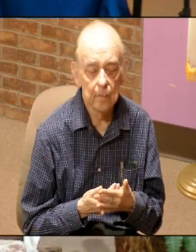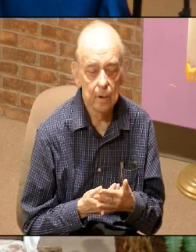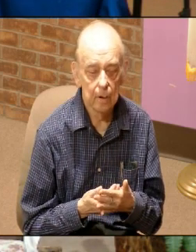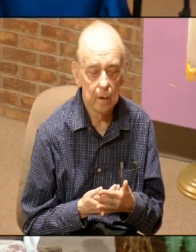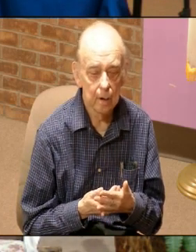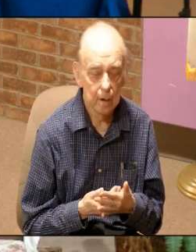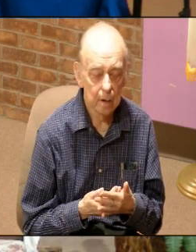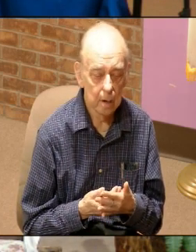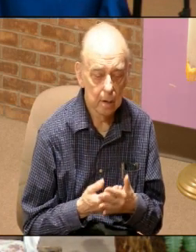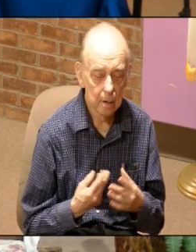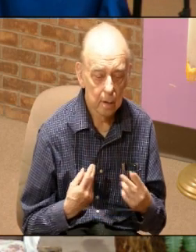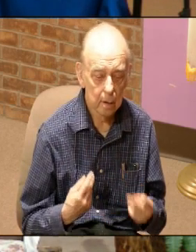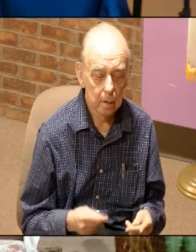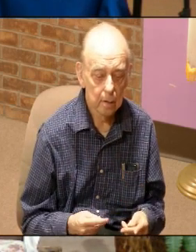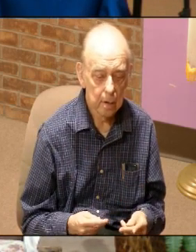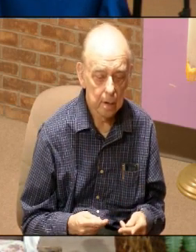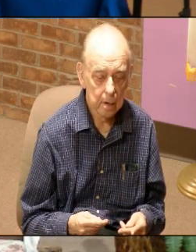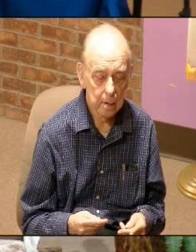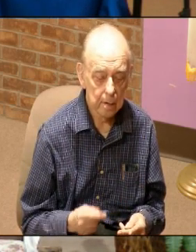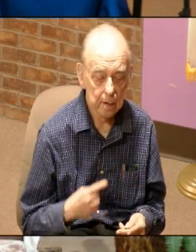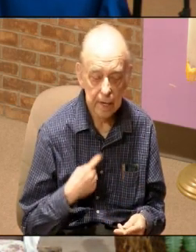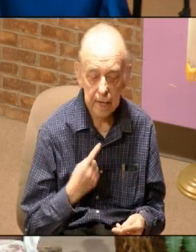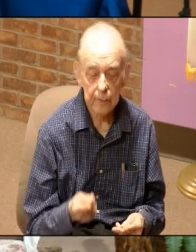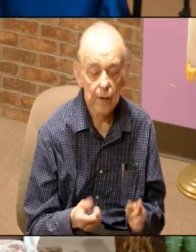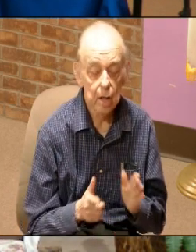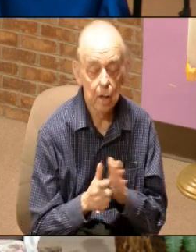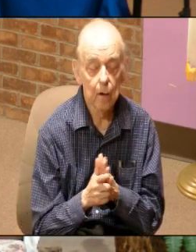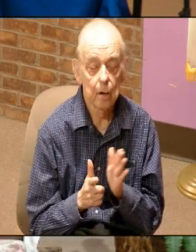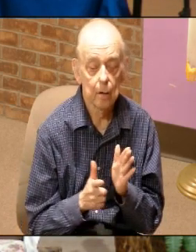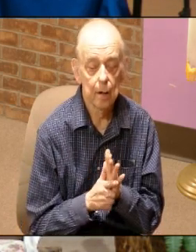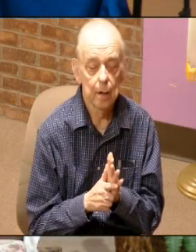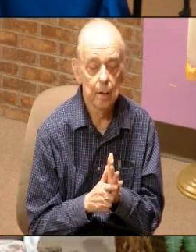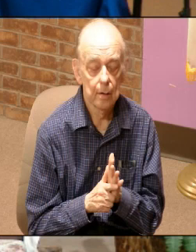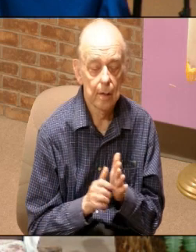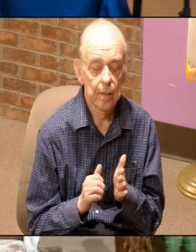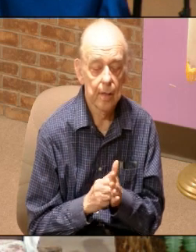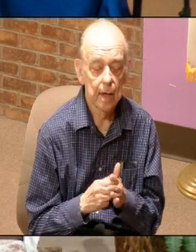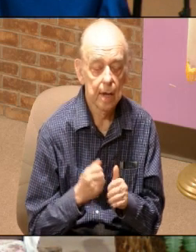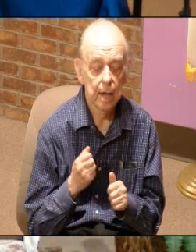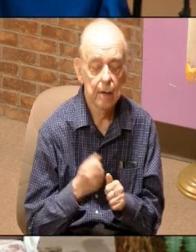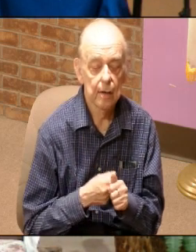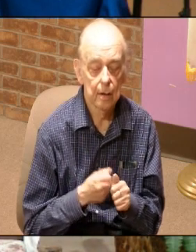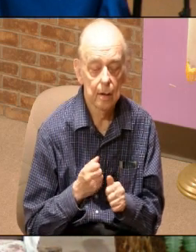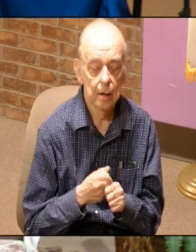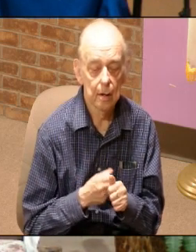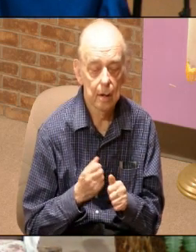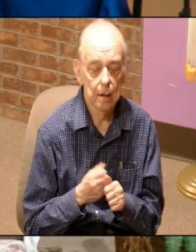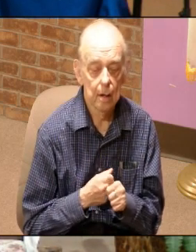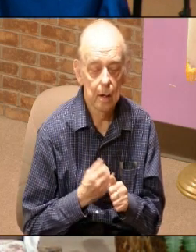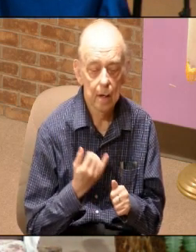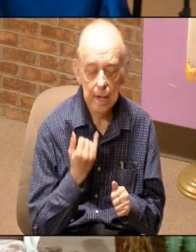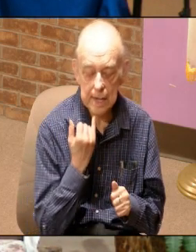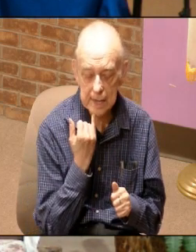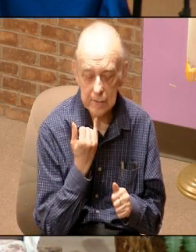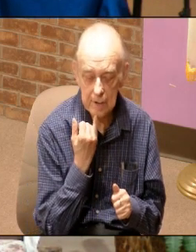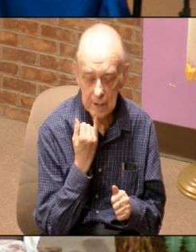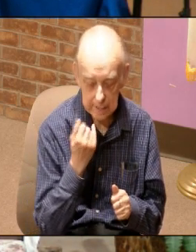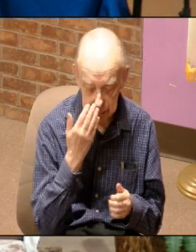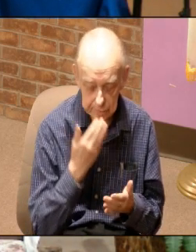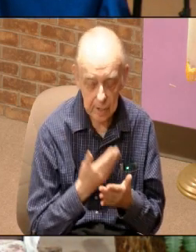Pharaoh had passed a decree that every Israelite son